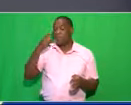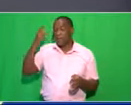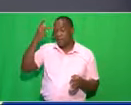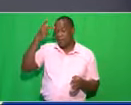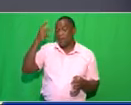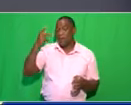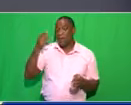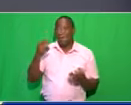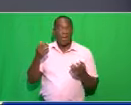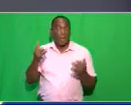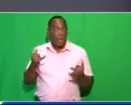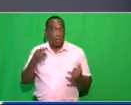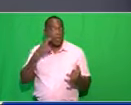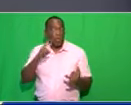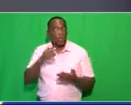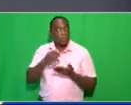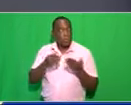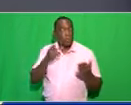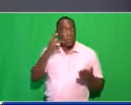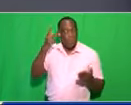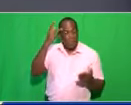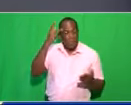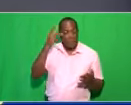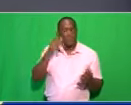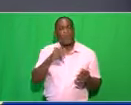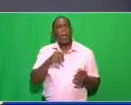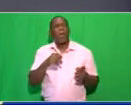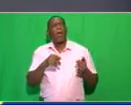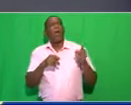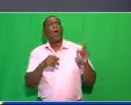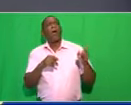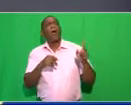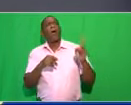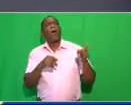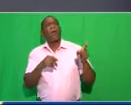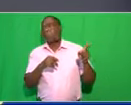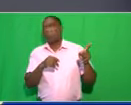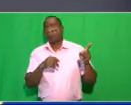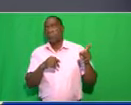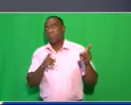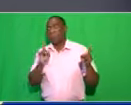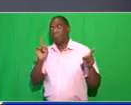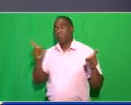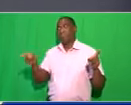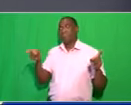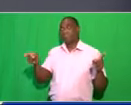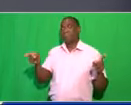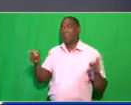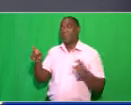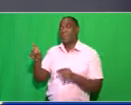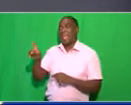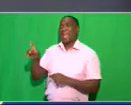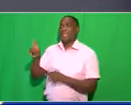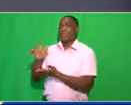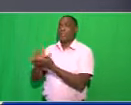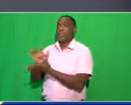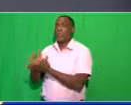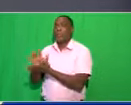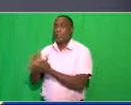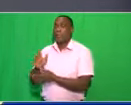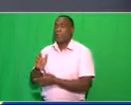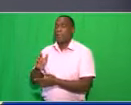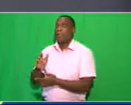now beginning to make a conscious decision to place X school as a first choice, to use that term. And